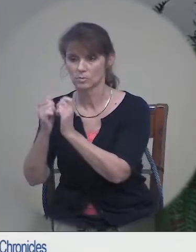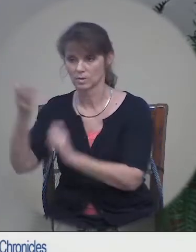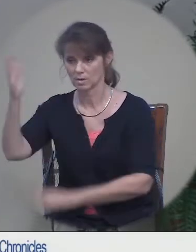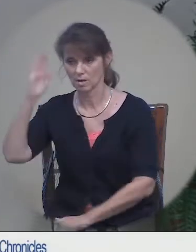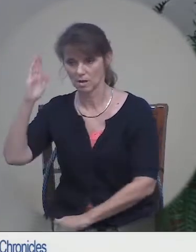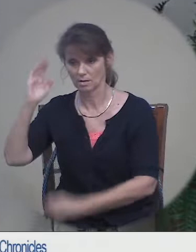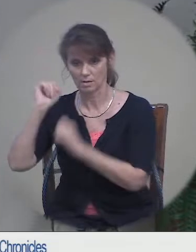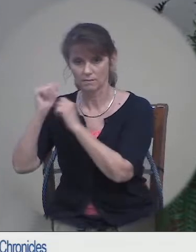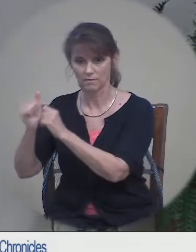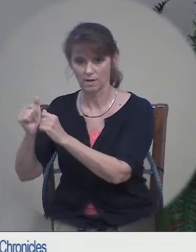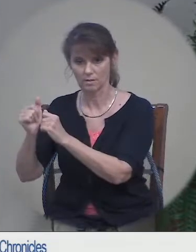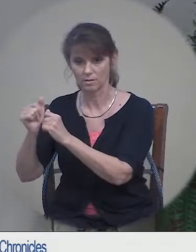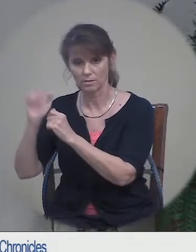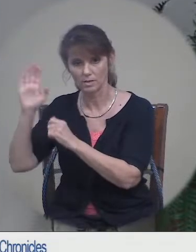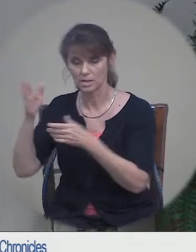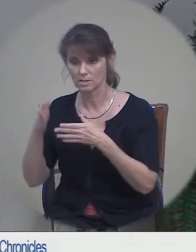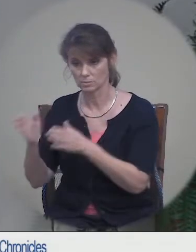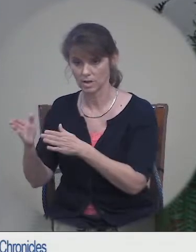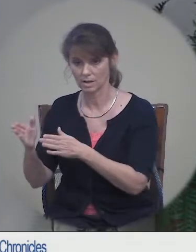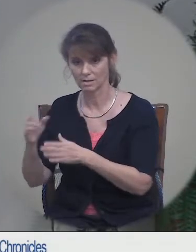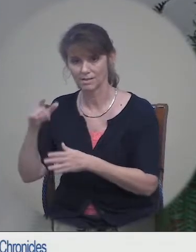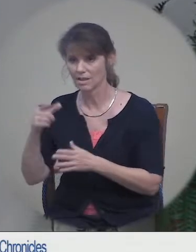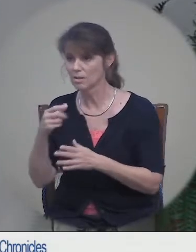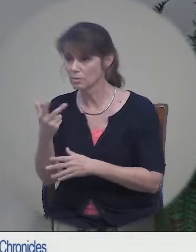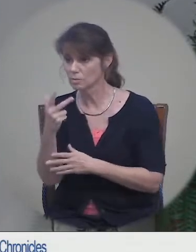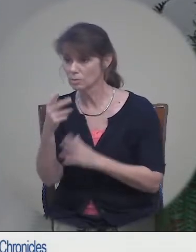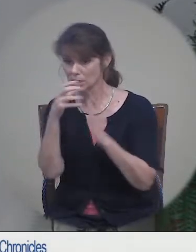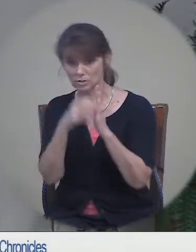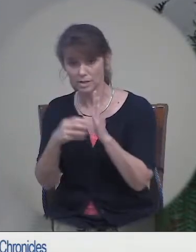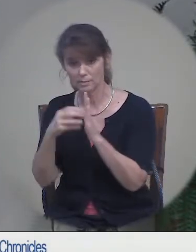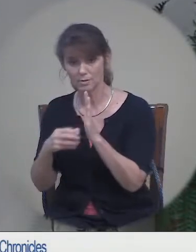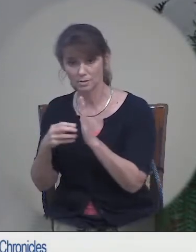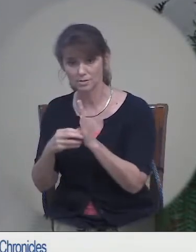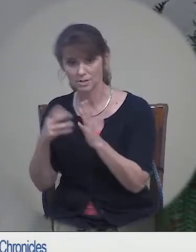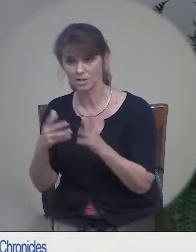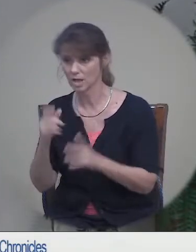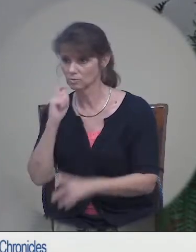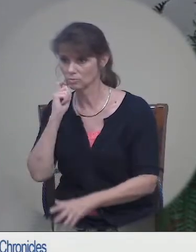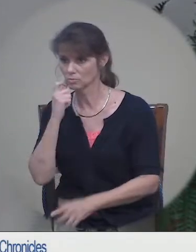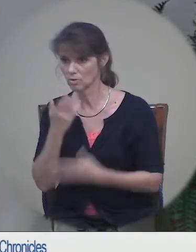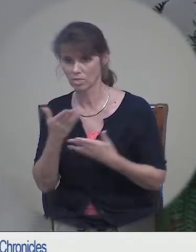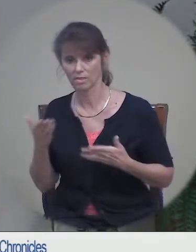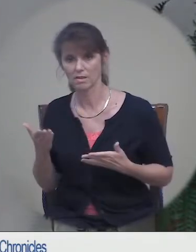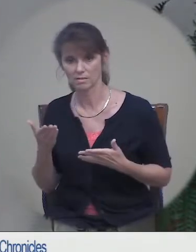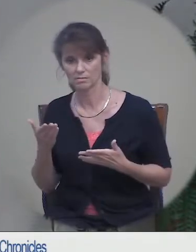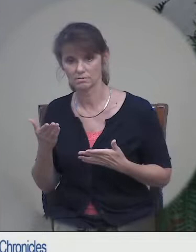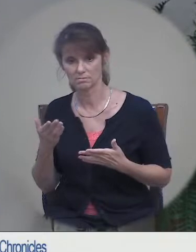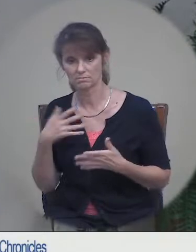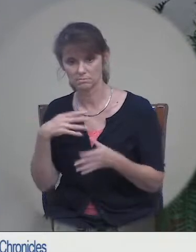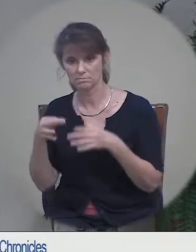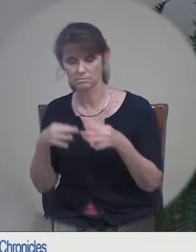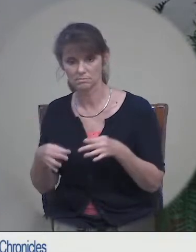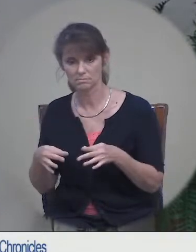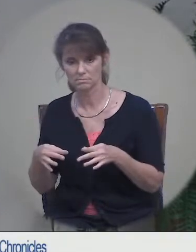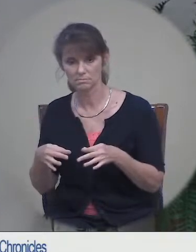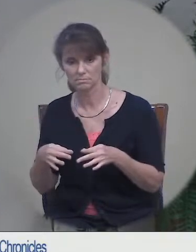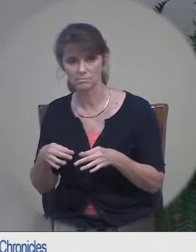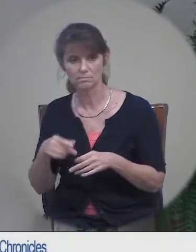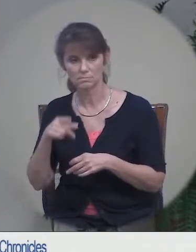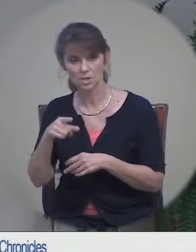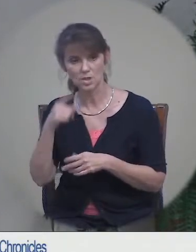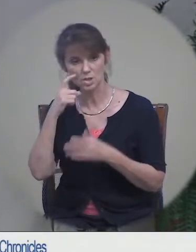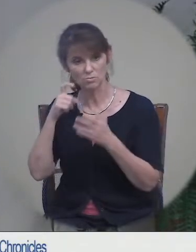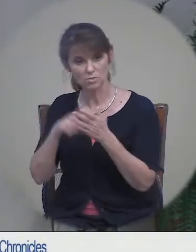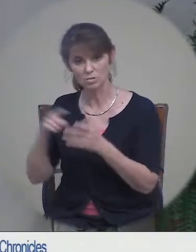lot of neat things in these 3 chapters that we ought to bring out. So, with that being said, what stands out to you all